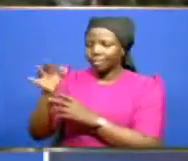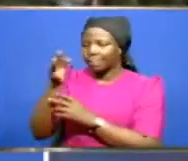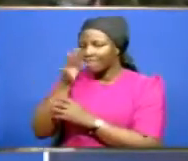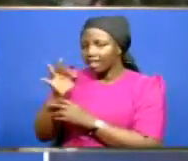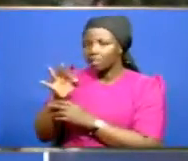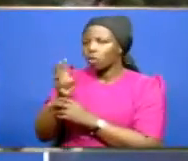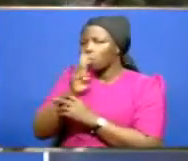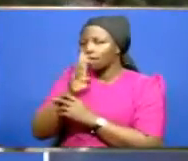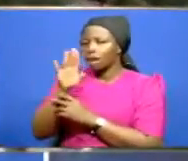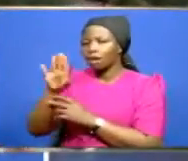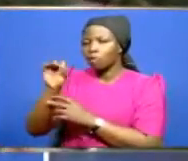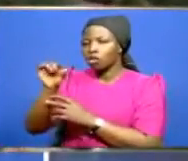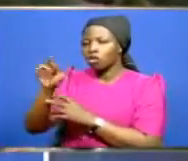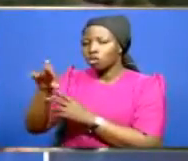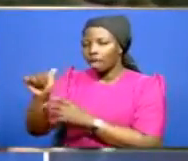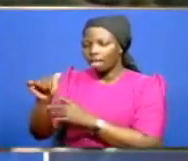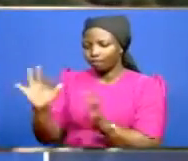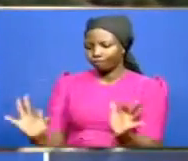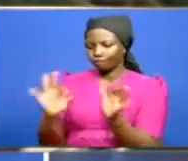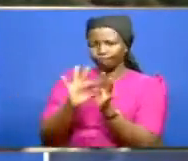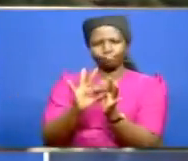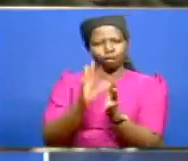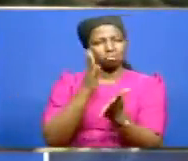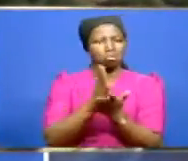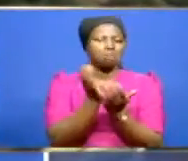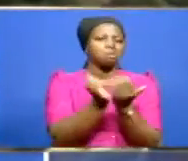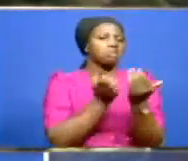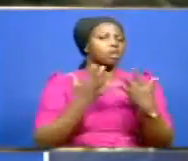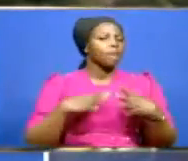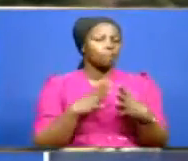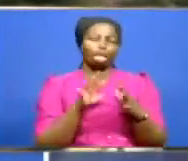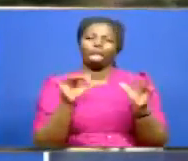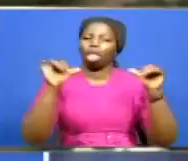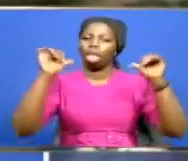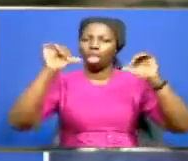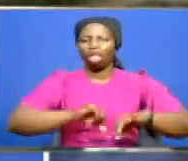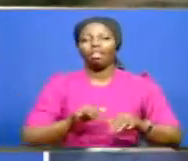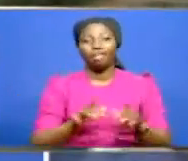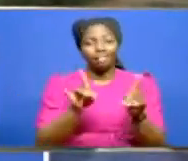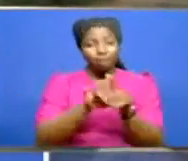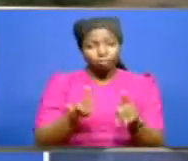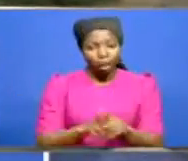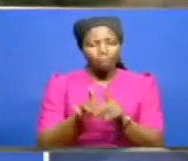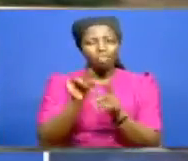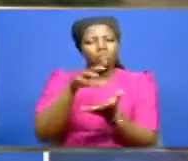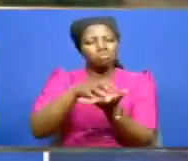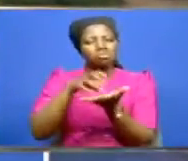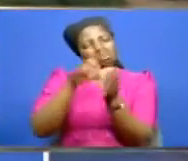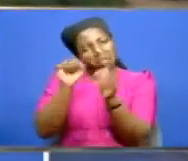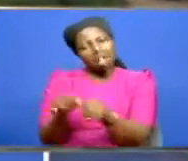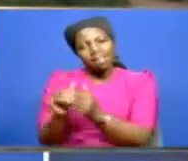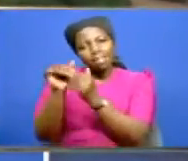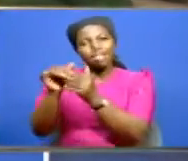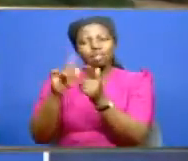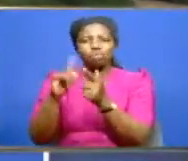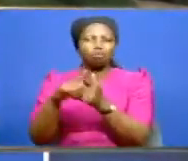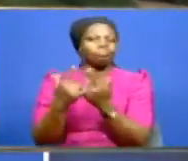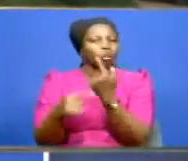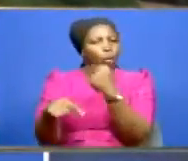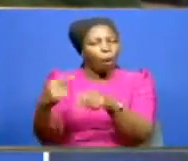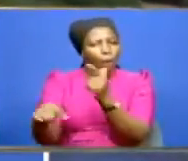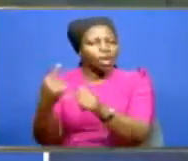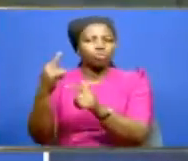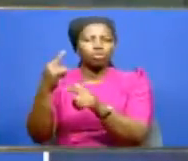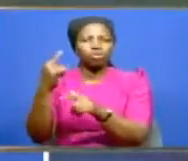kwamba riski za wakazi zitaathirika vibaya, na huenda hali hiyo ikasababisha ushindani zaidi wa rasilimali adimu katika eneo